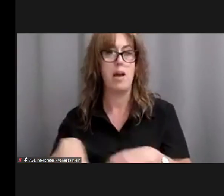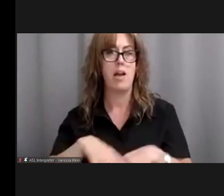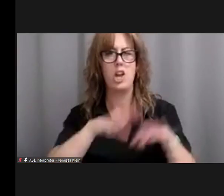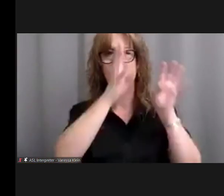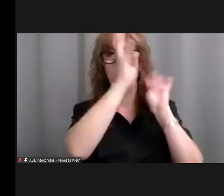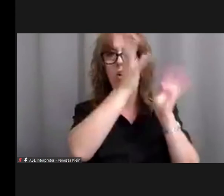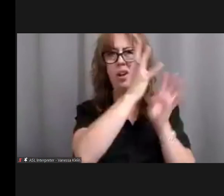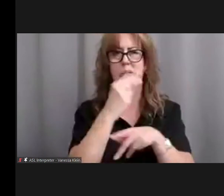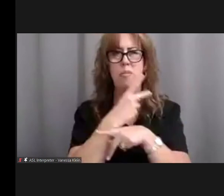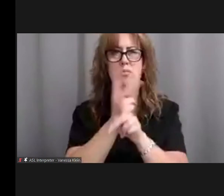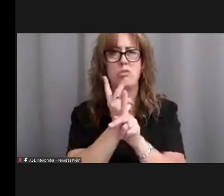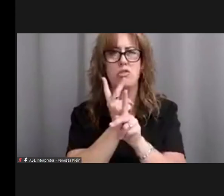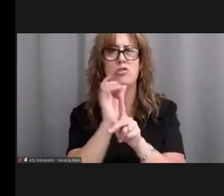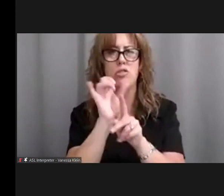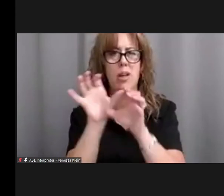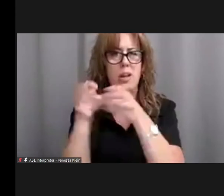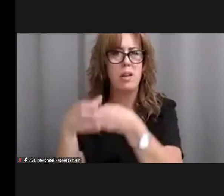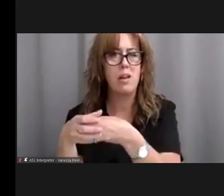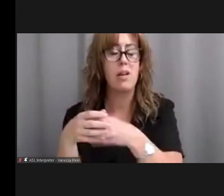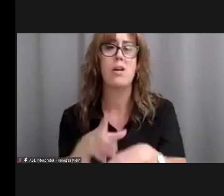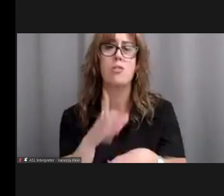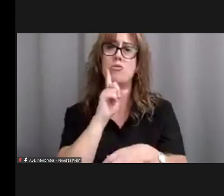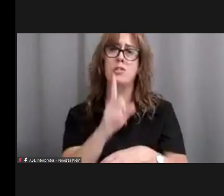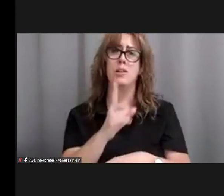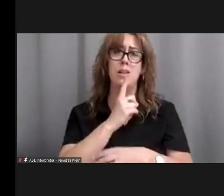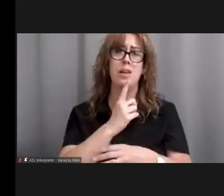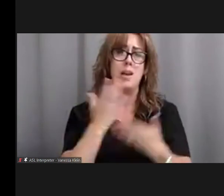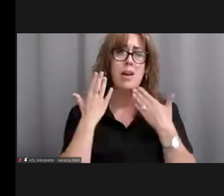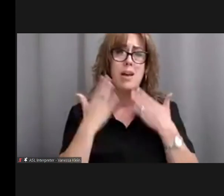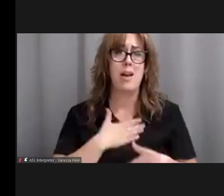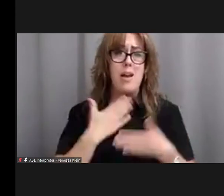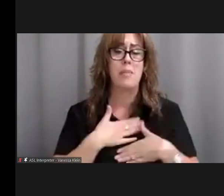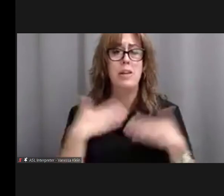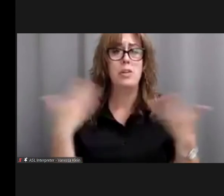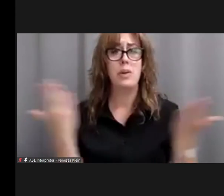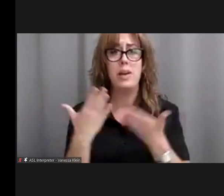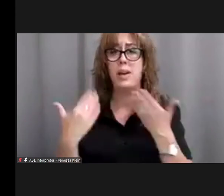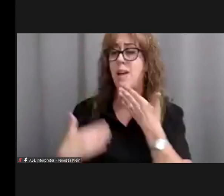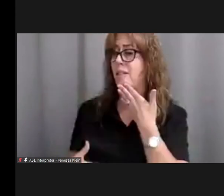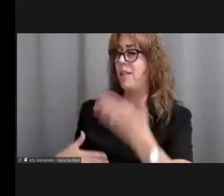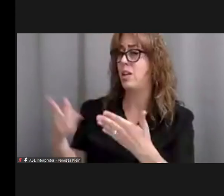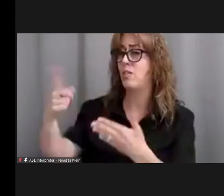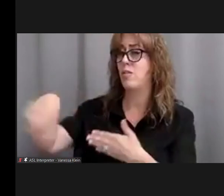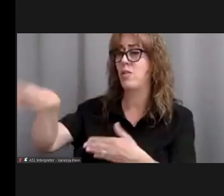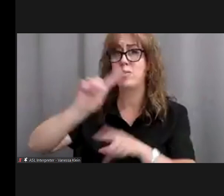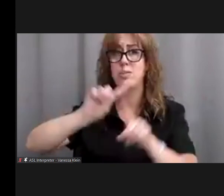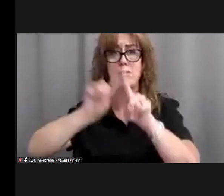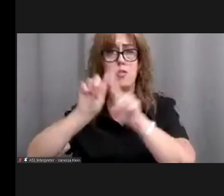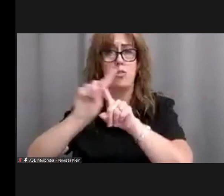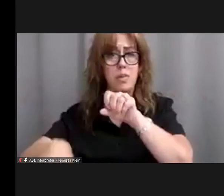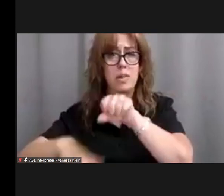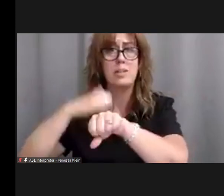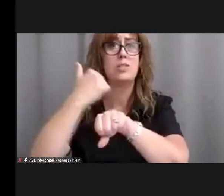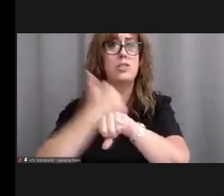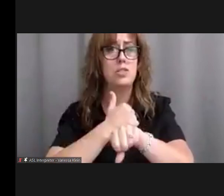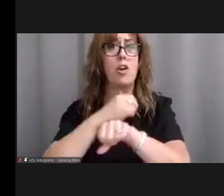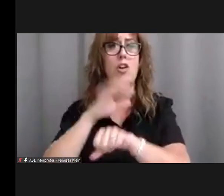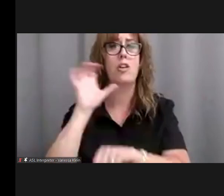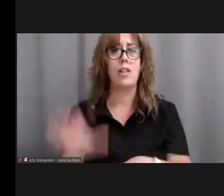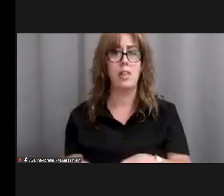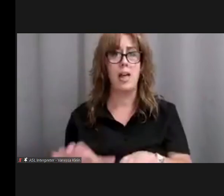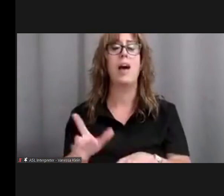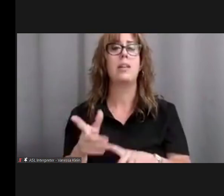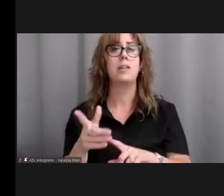today. And I deeply thank the presenters that started IPC and recognized and invited some voices from the creative